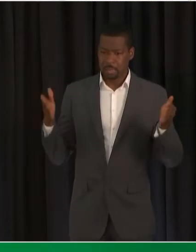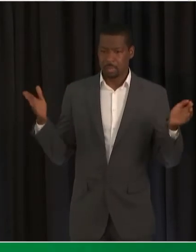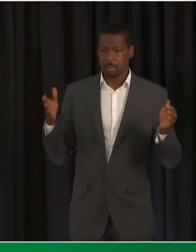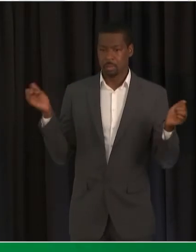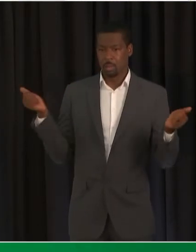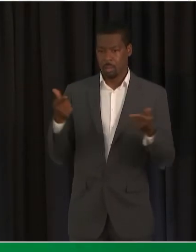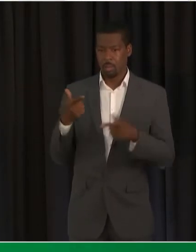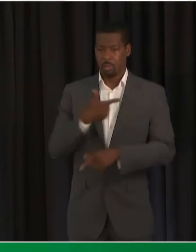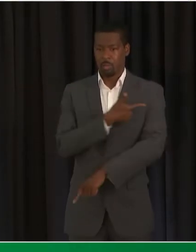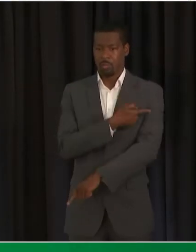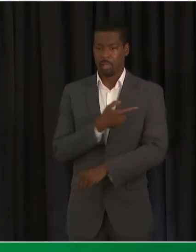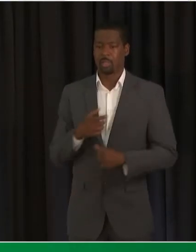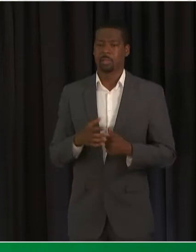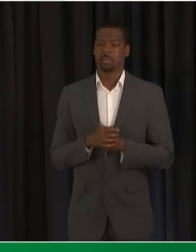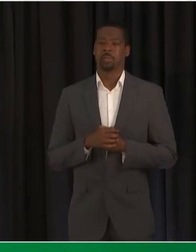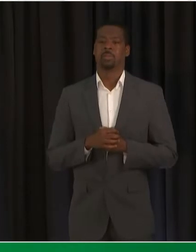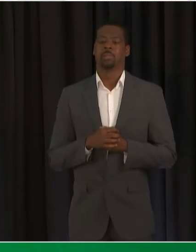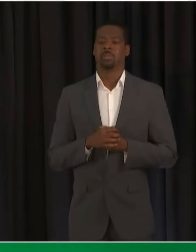vaccinated.